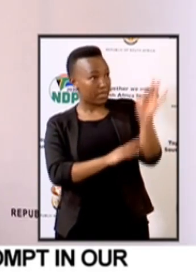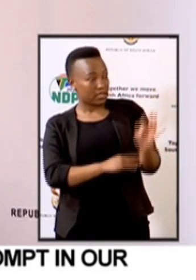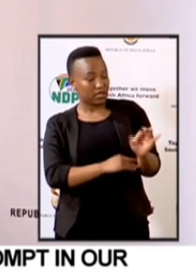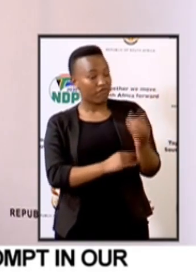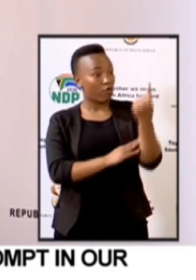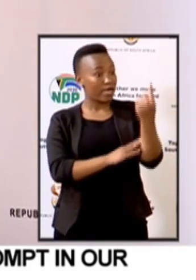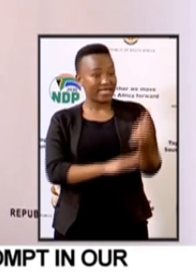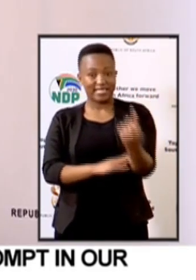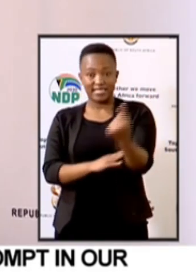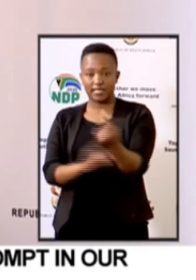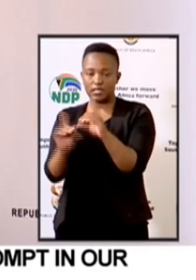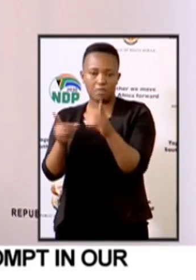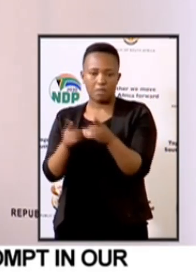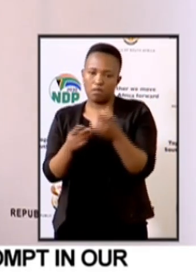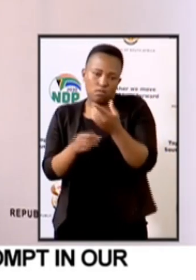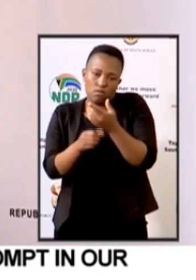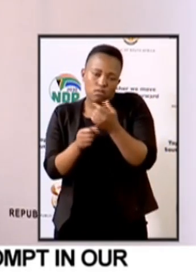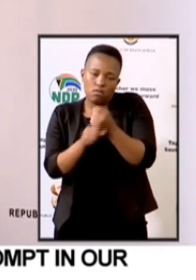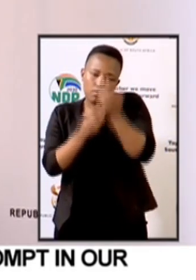and overall.